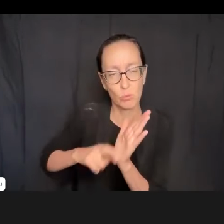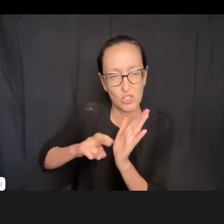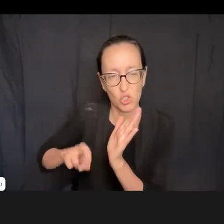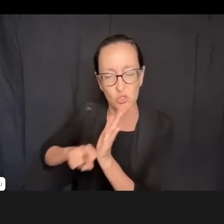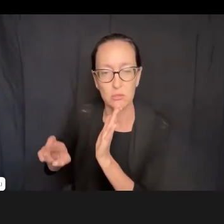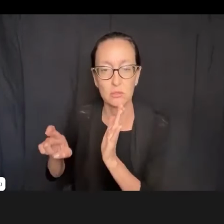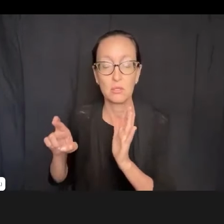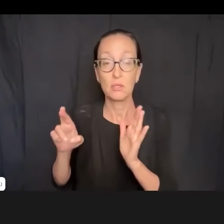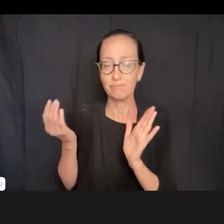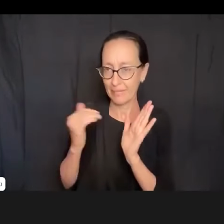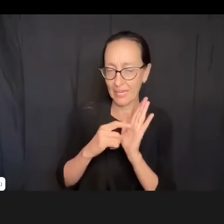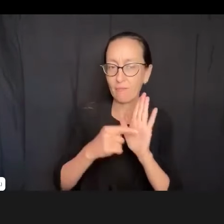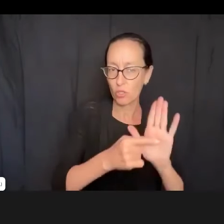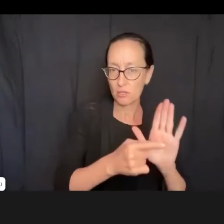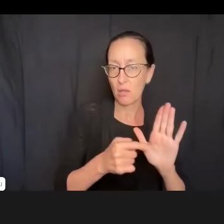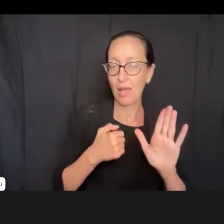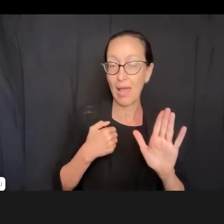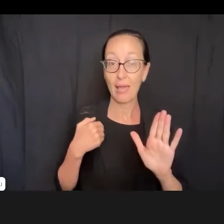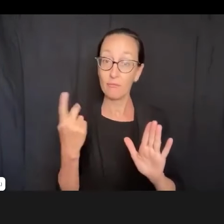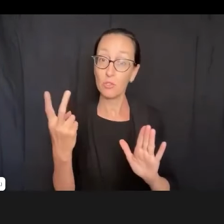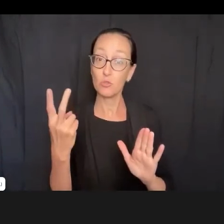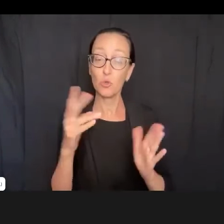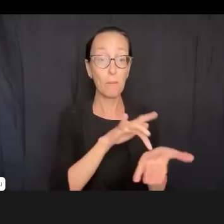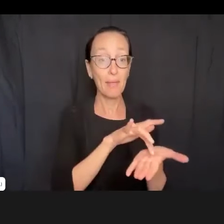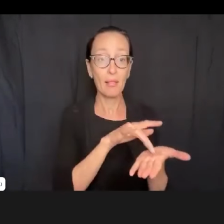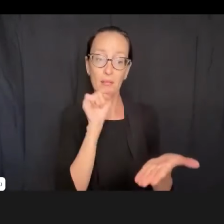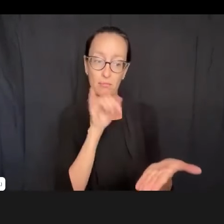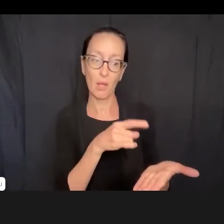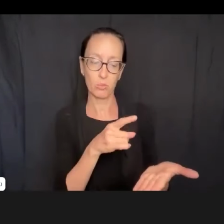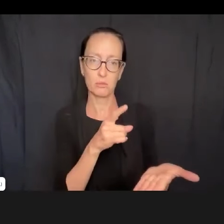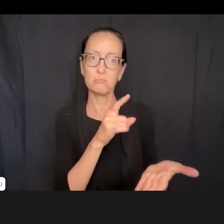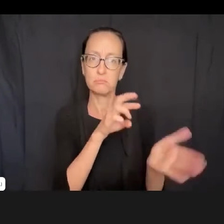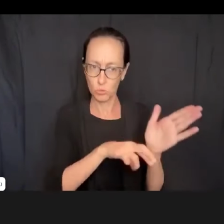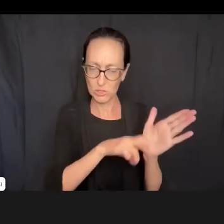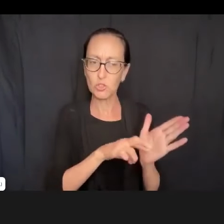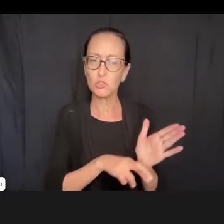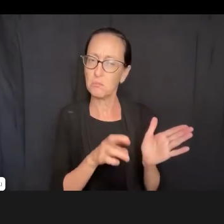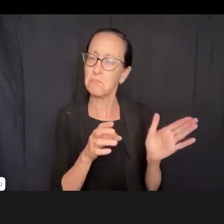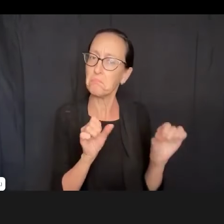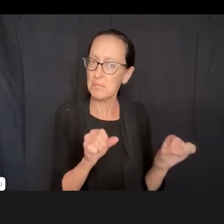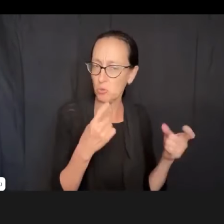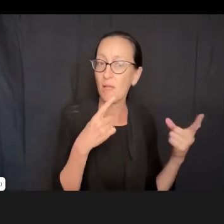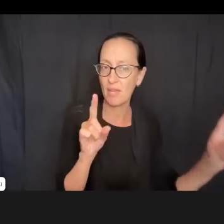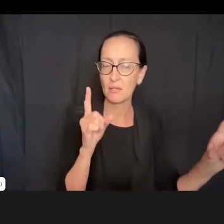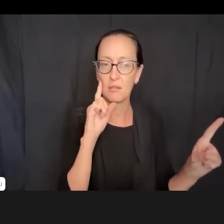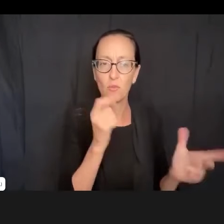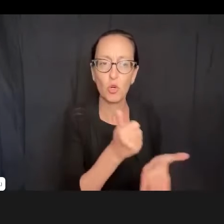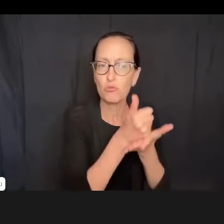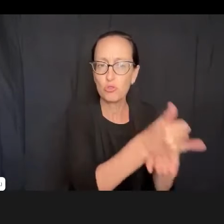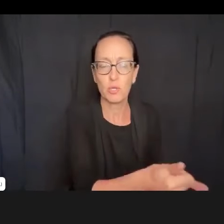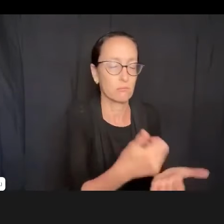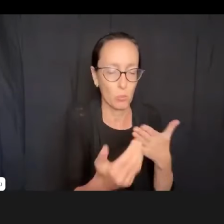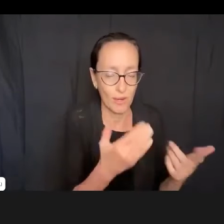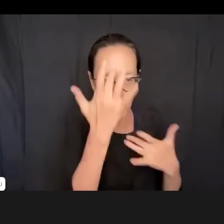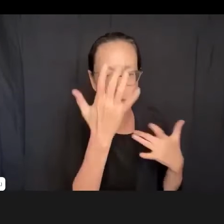usually give, if I have two pills and I say this one we know from the research is potentially effective for treating whatever it is that's